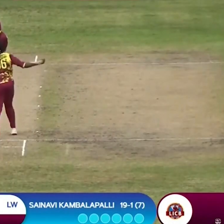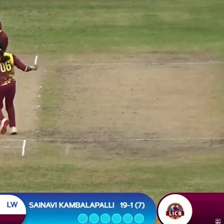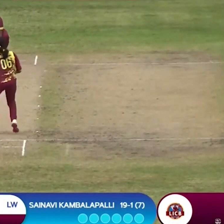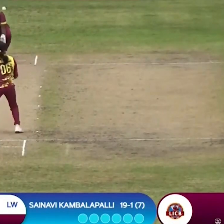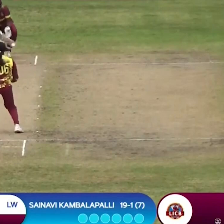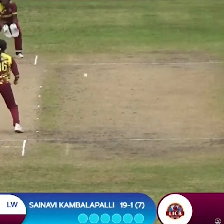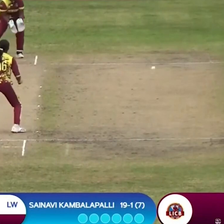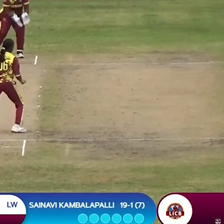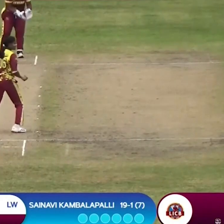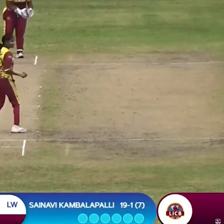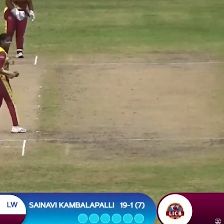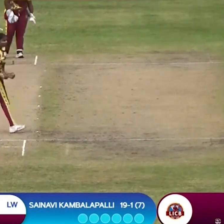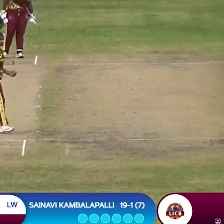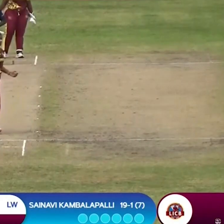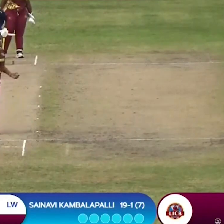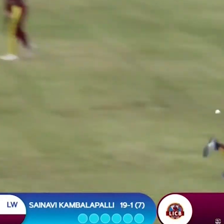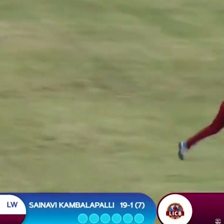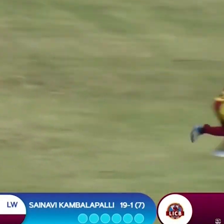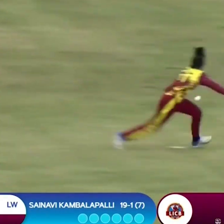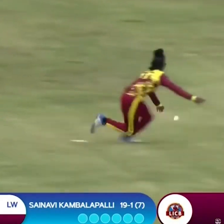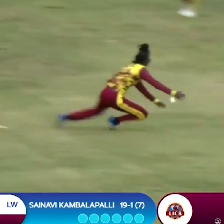rapidly. Tossed up as